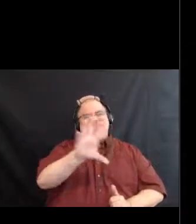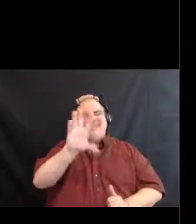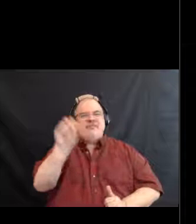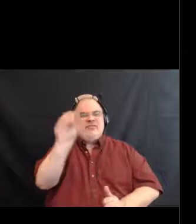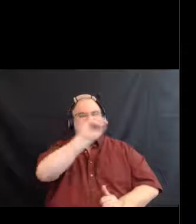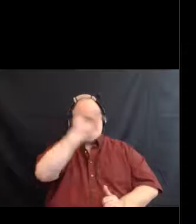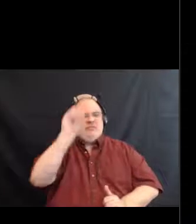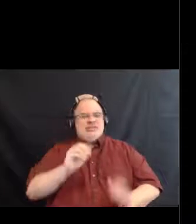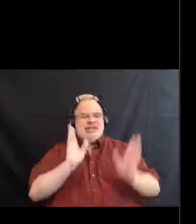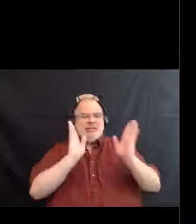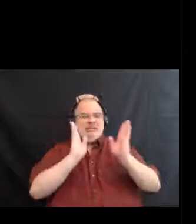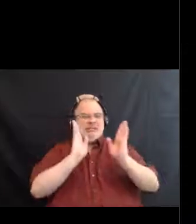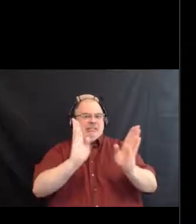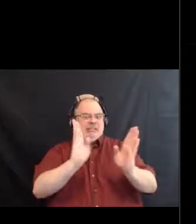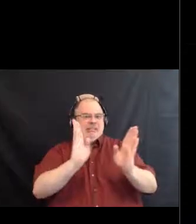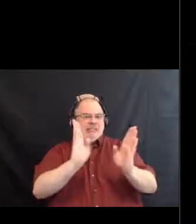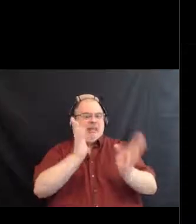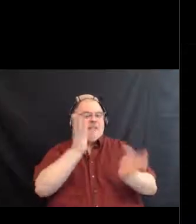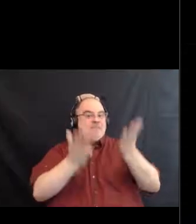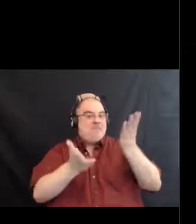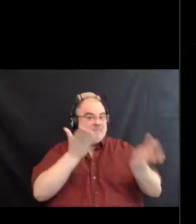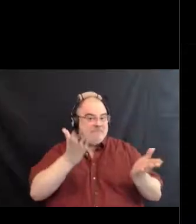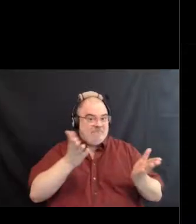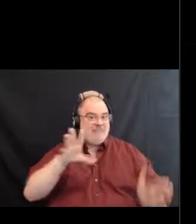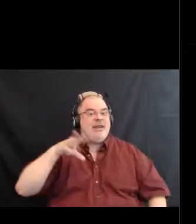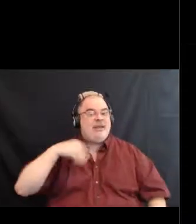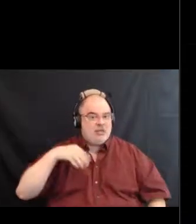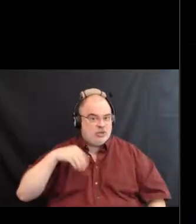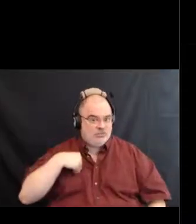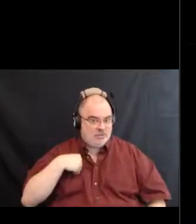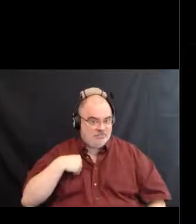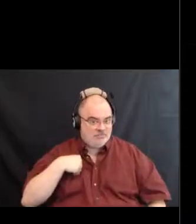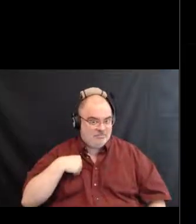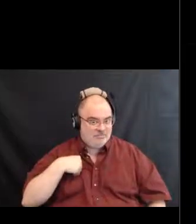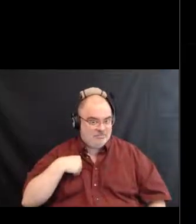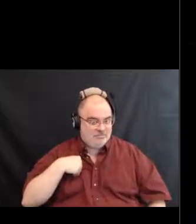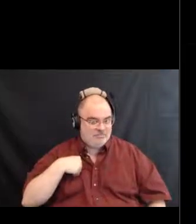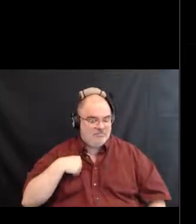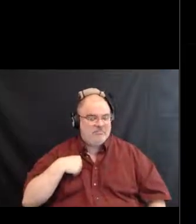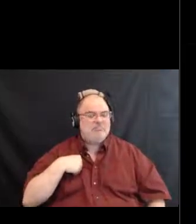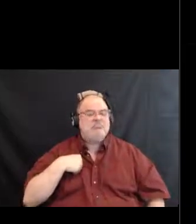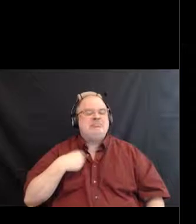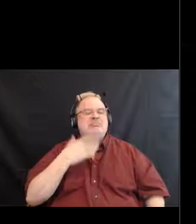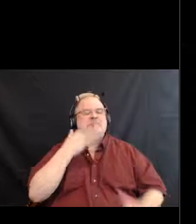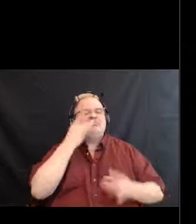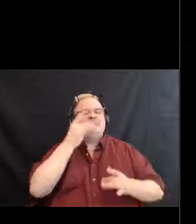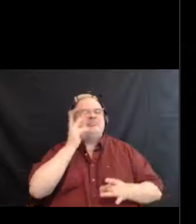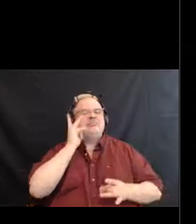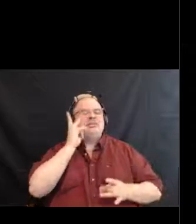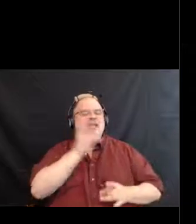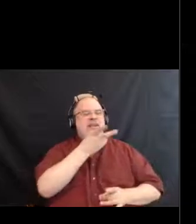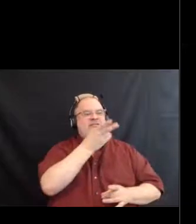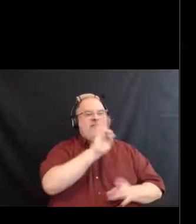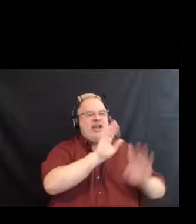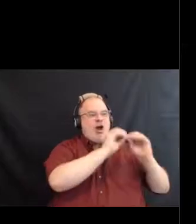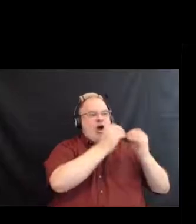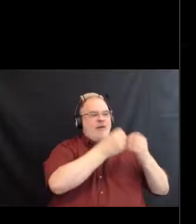serve probably would qualify for an ABLE account. That's good to know. It's interesting to see how various VR